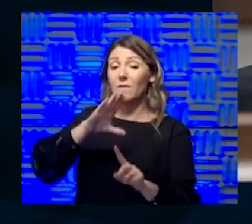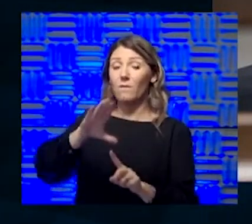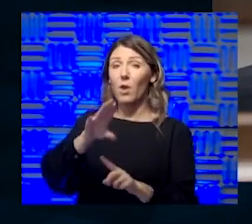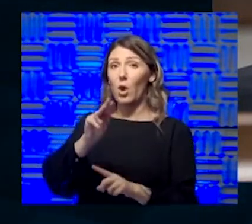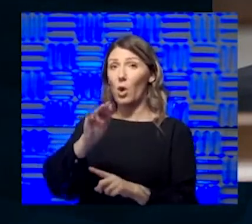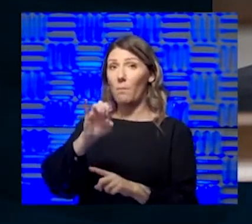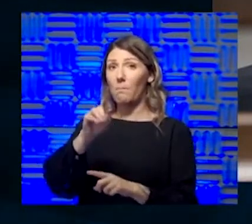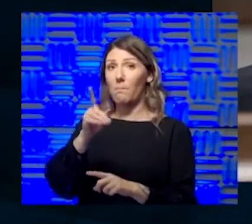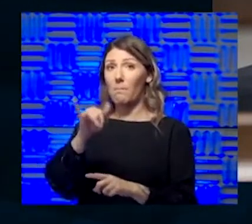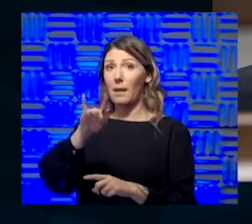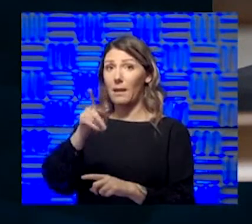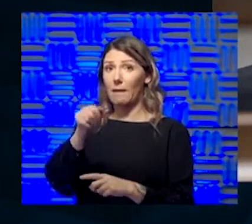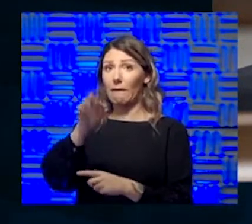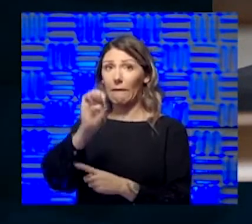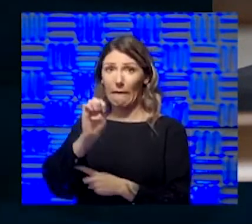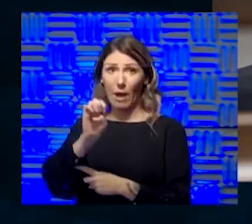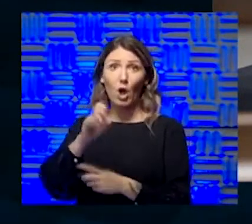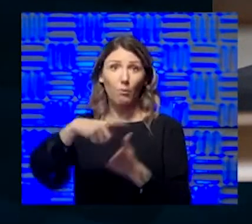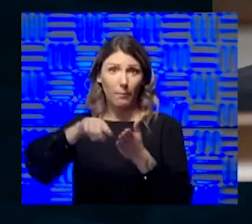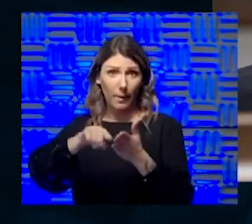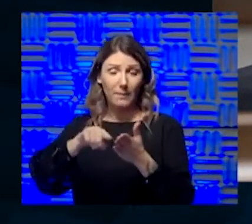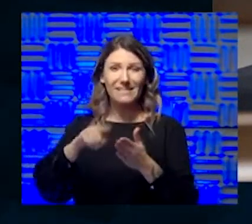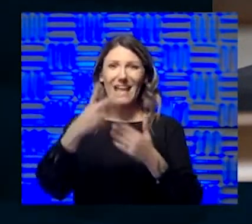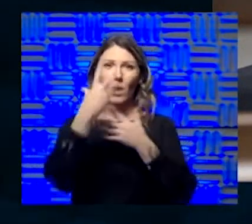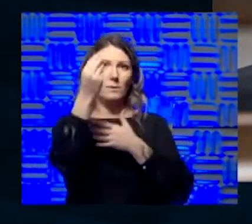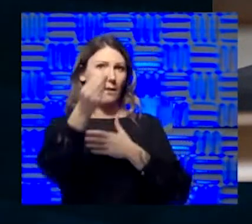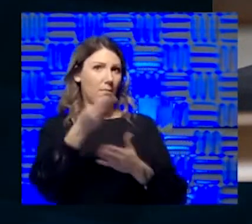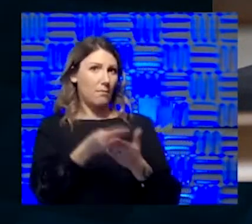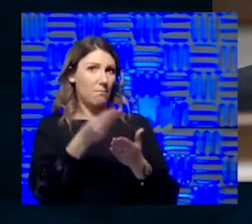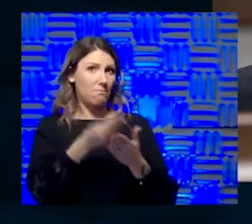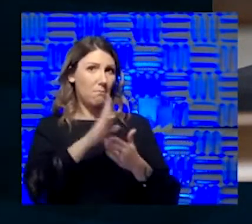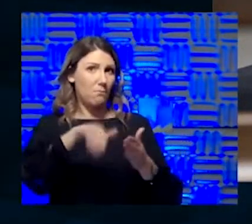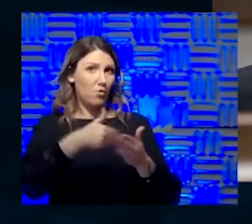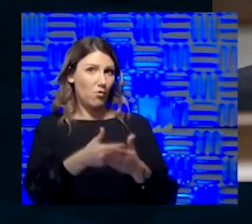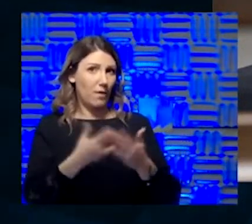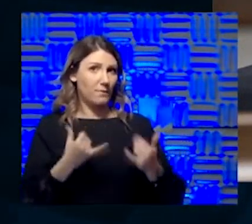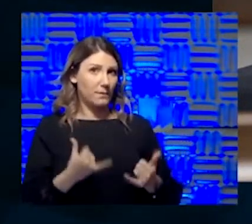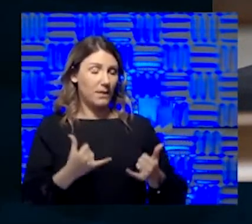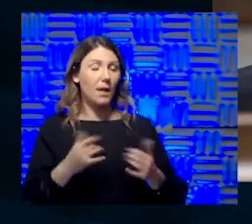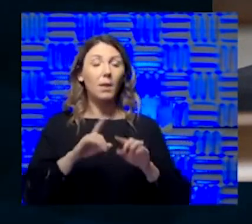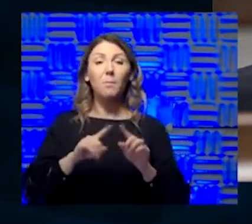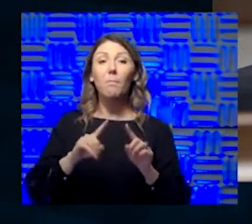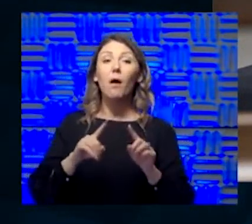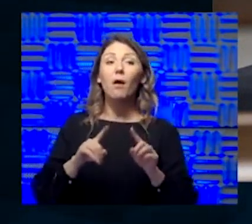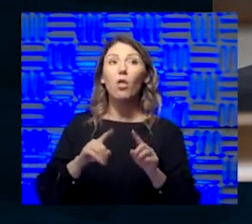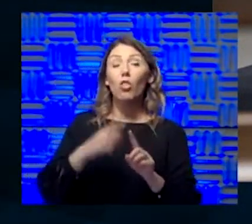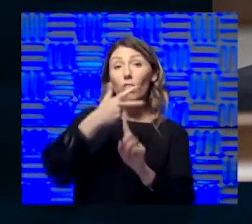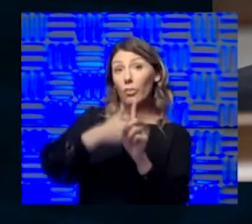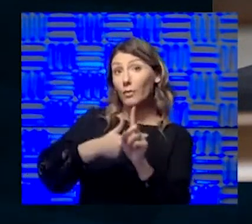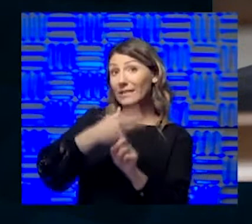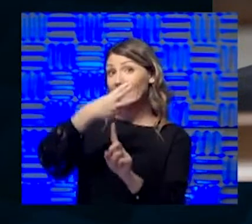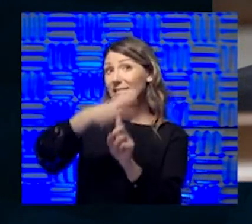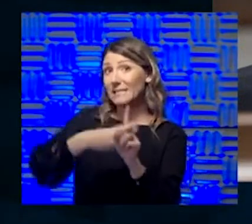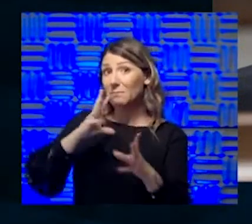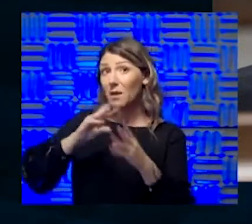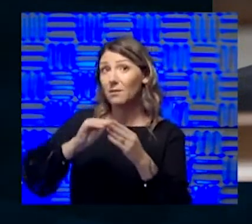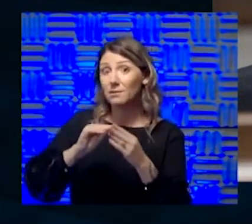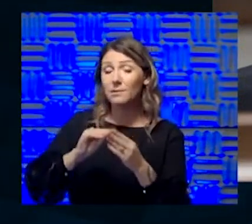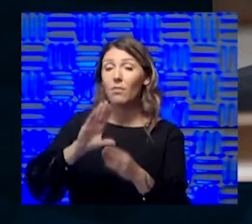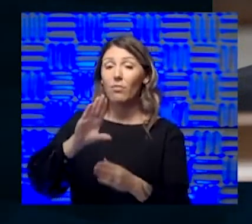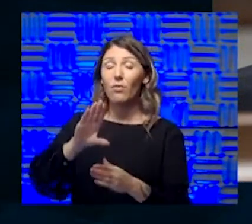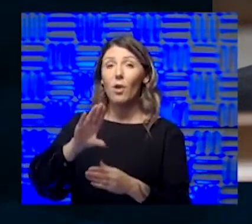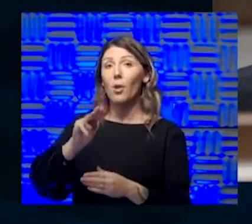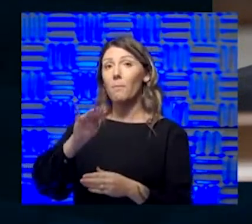payments. This is outside the money arriving today. They can receive 3 to 6 months of their Medicare reimbursement, the